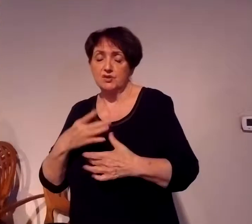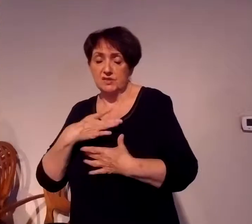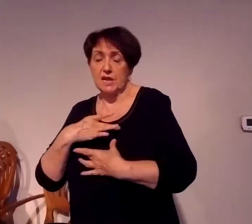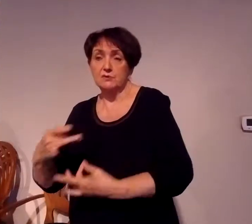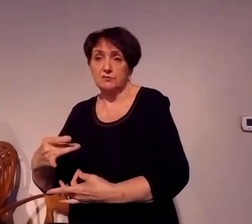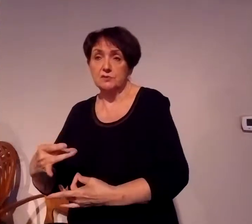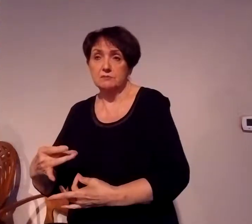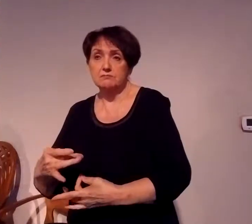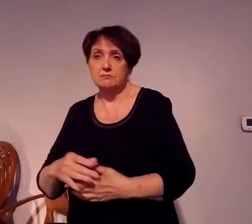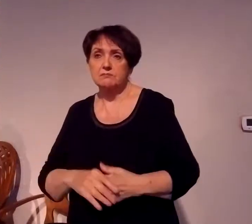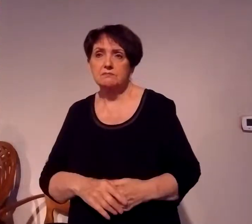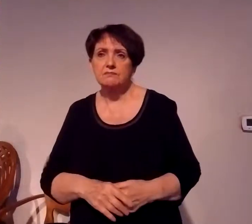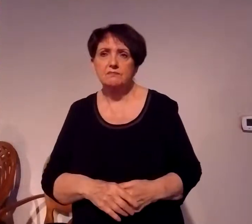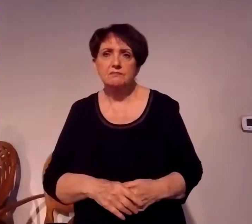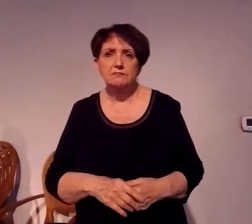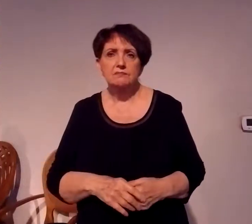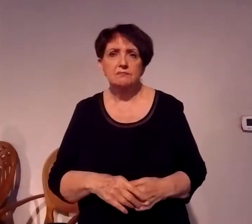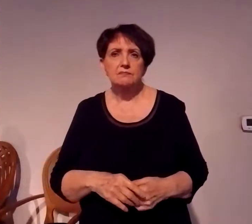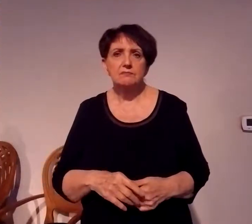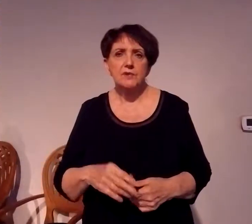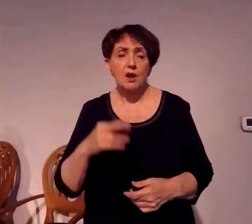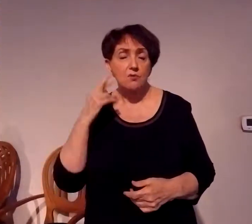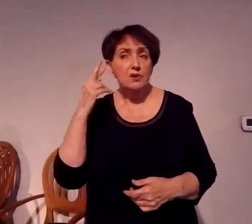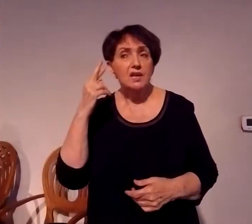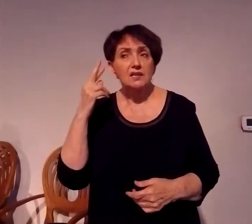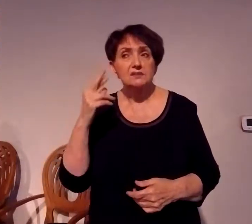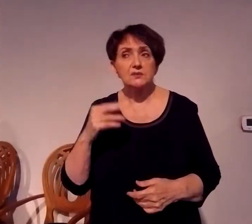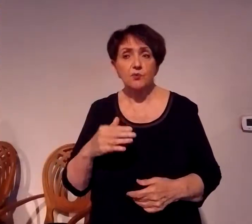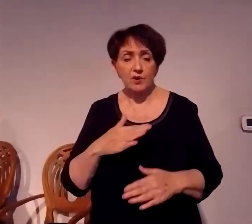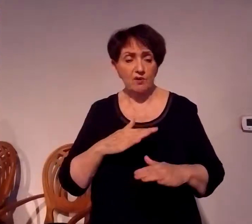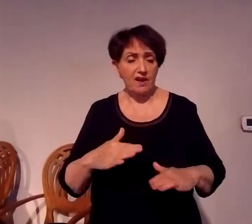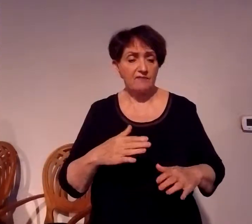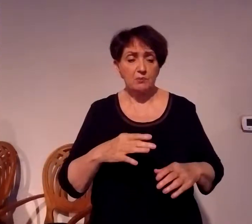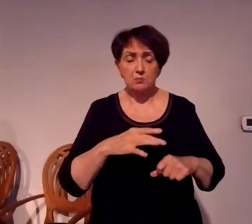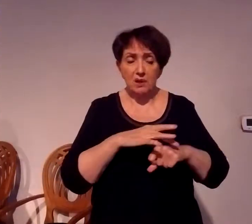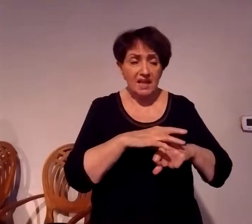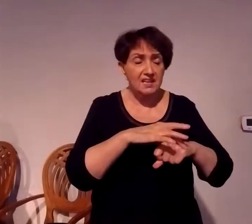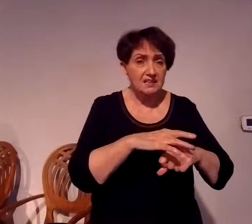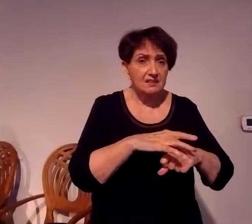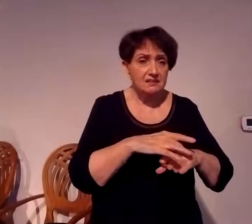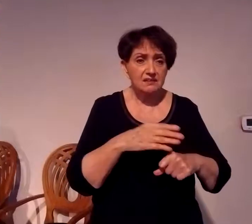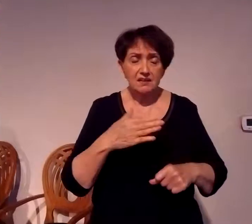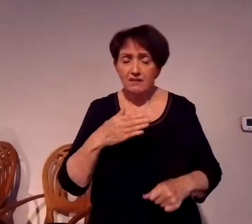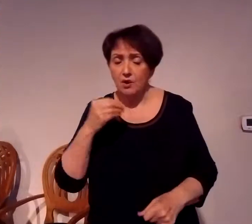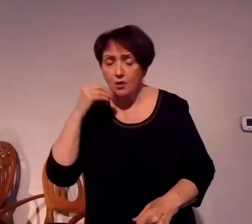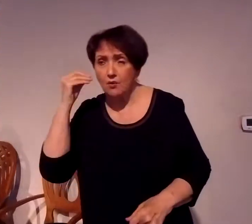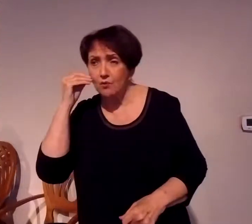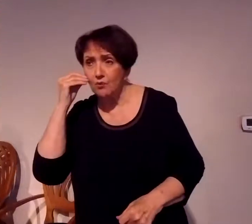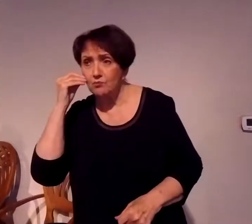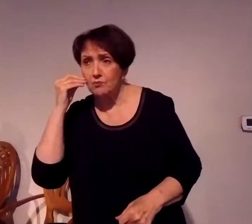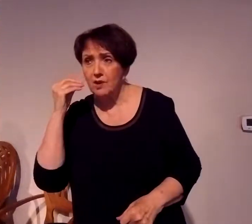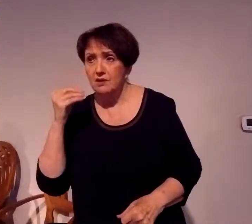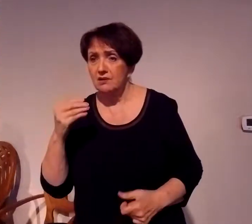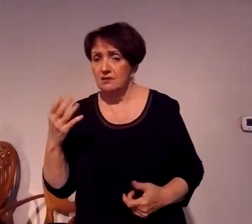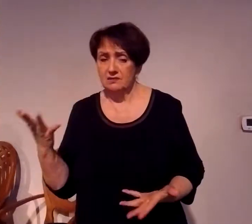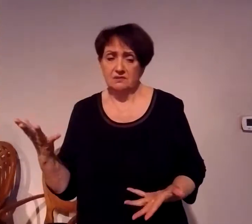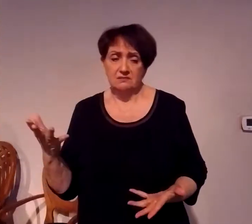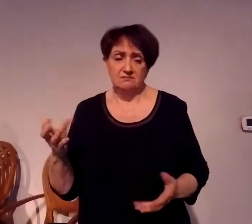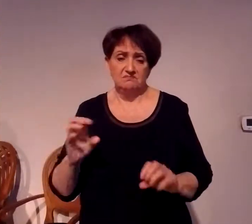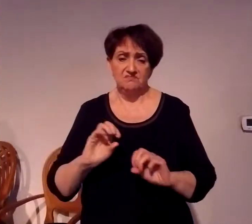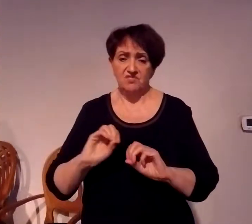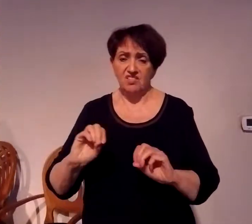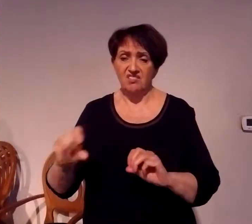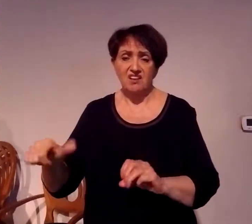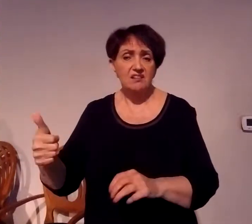I realized, if we don't have a planet, if we don't have a home to live in, none of the rest